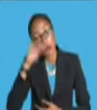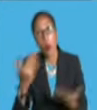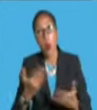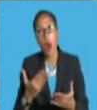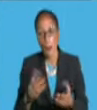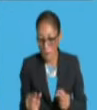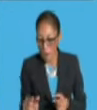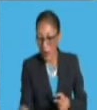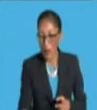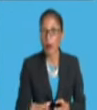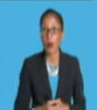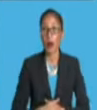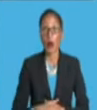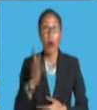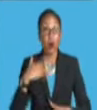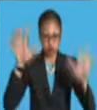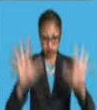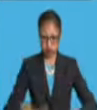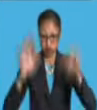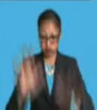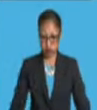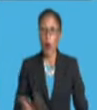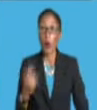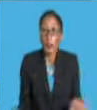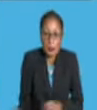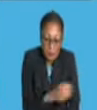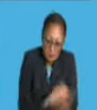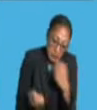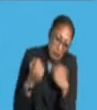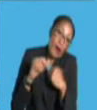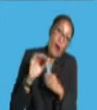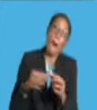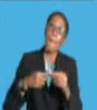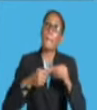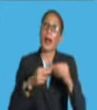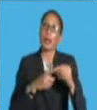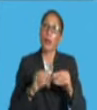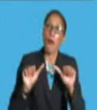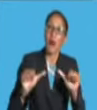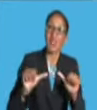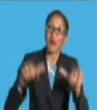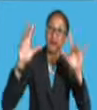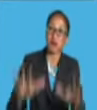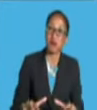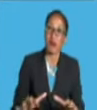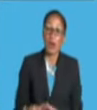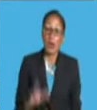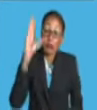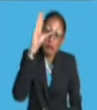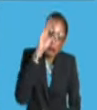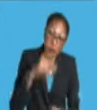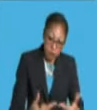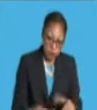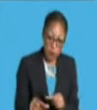of Lambasa town. During raining weather, they would wrap themselves with plastic to protect themselves from getting wet. The days of sleeping on the